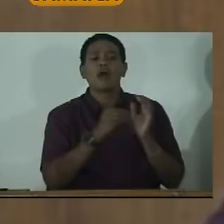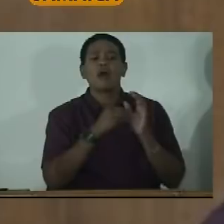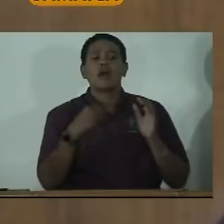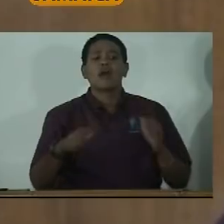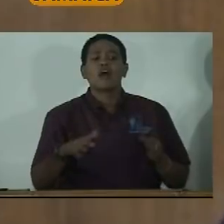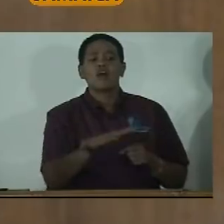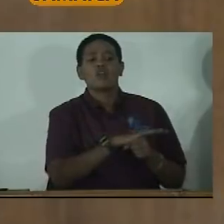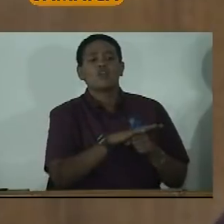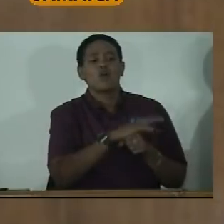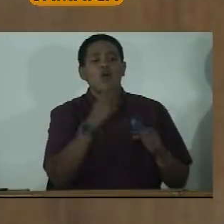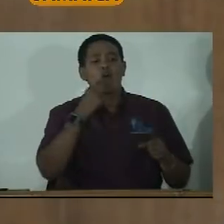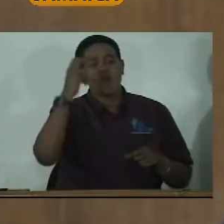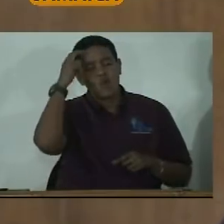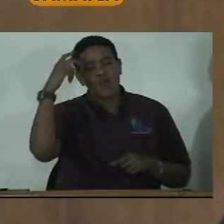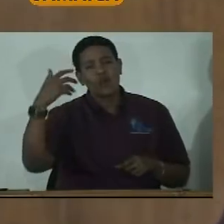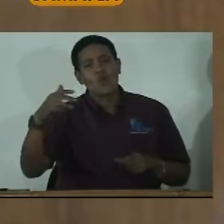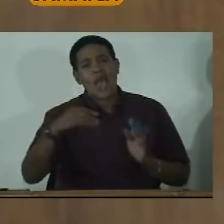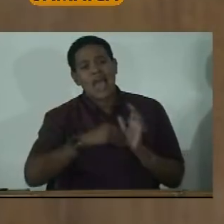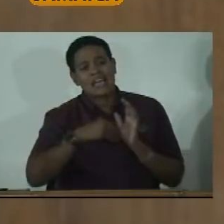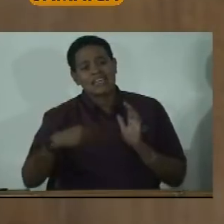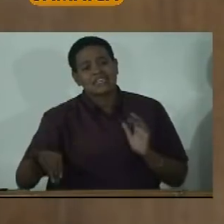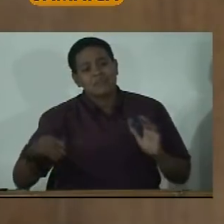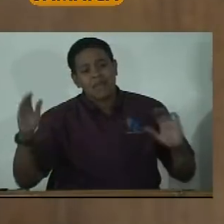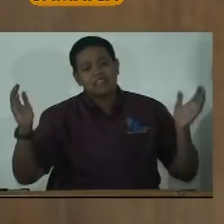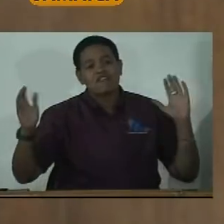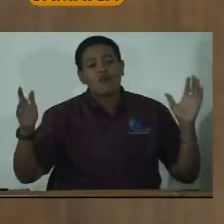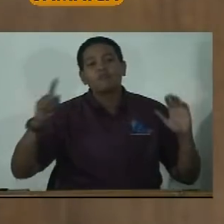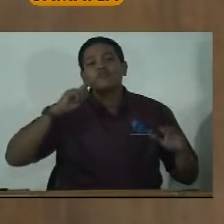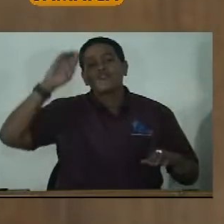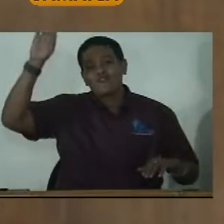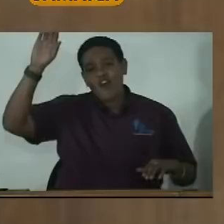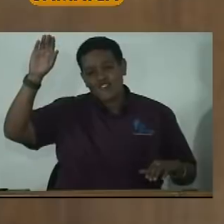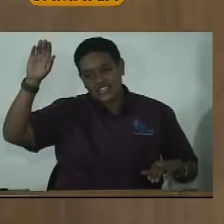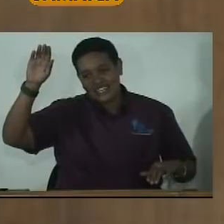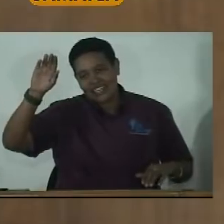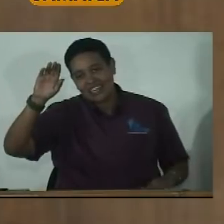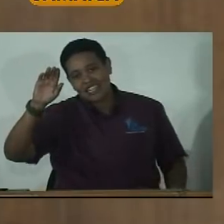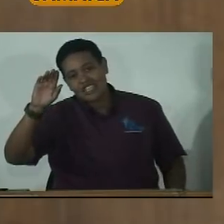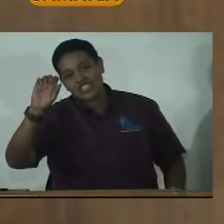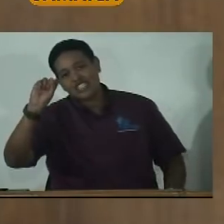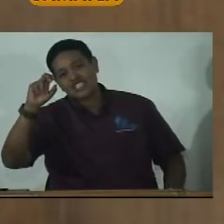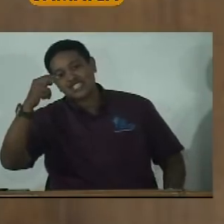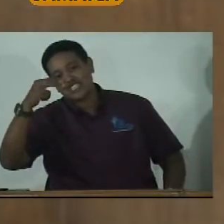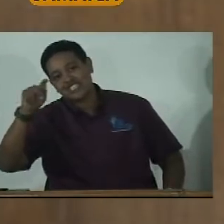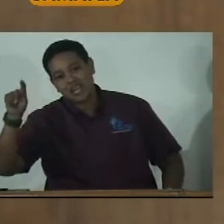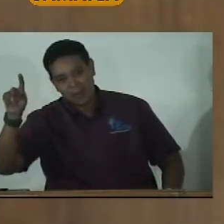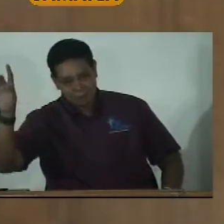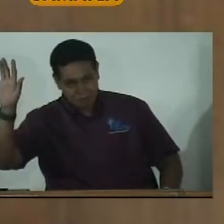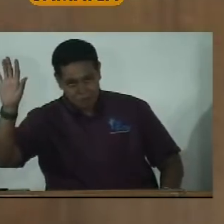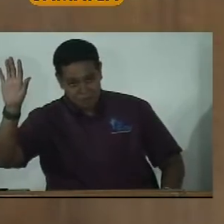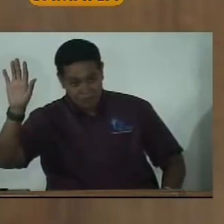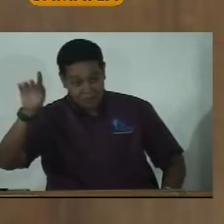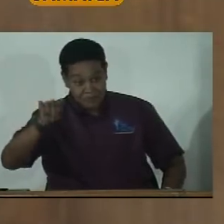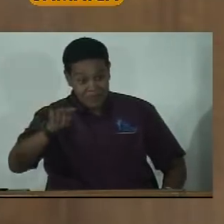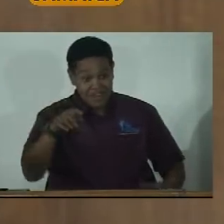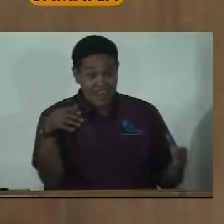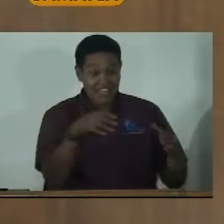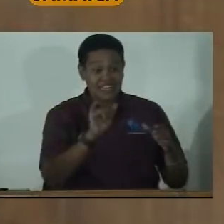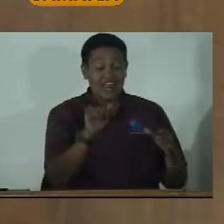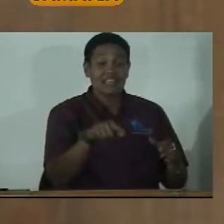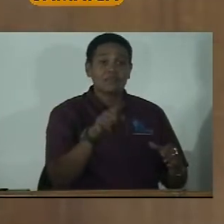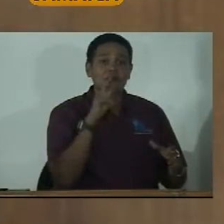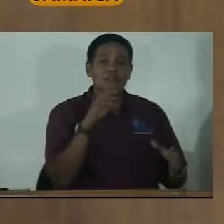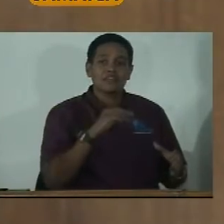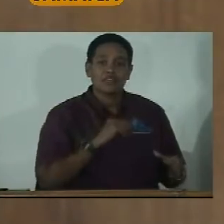local goats are there compared to foreign mutton. And an entity like this must take upon